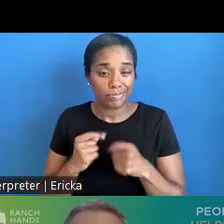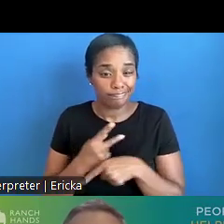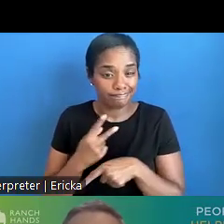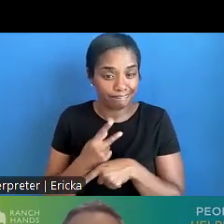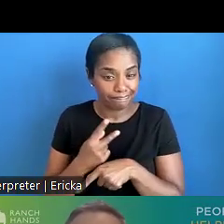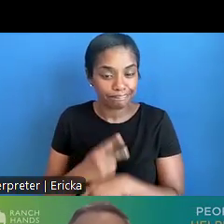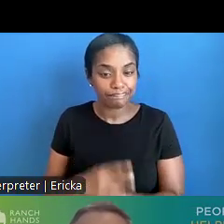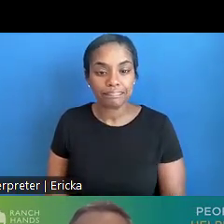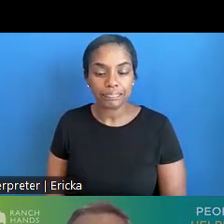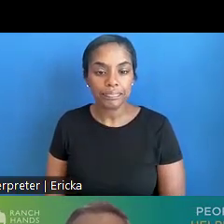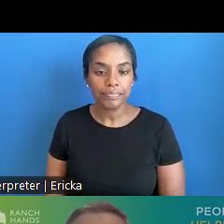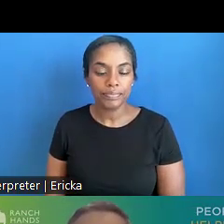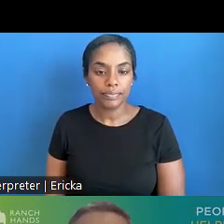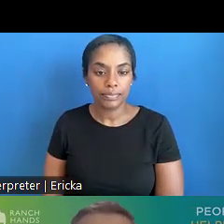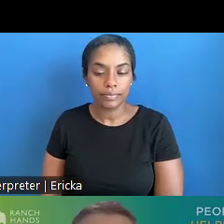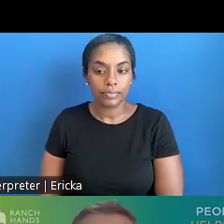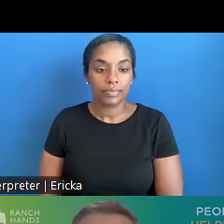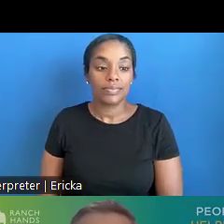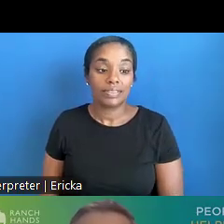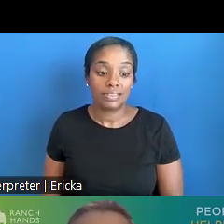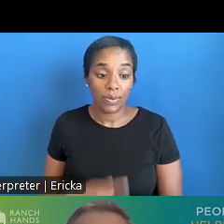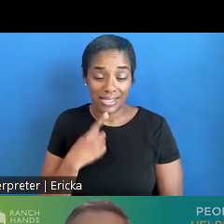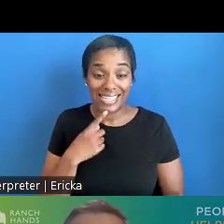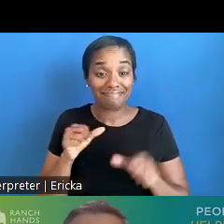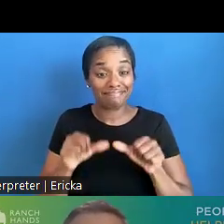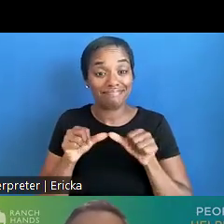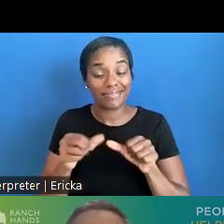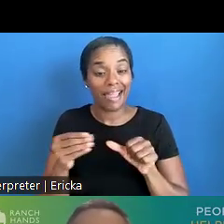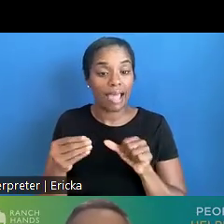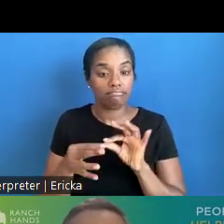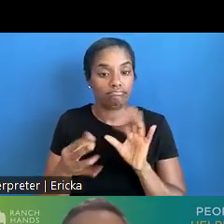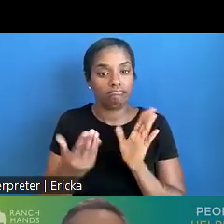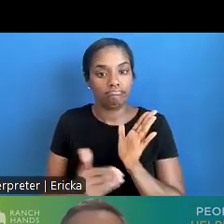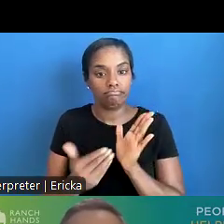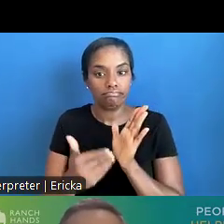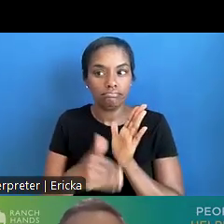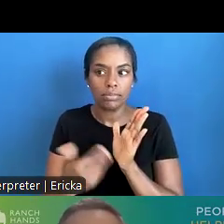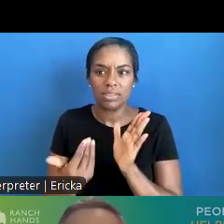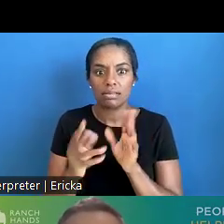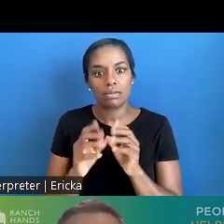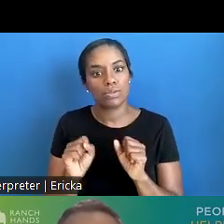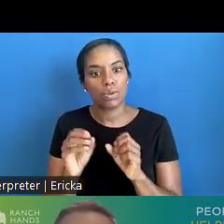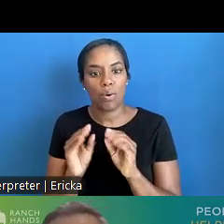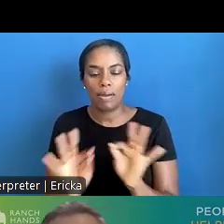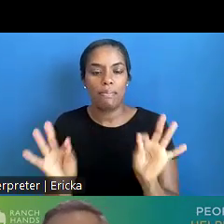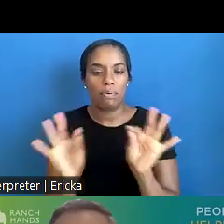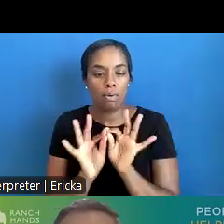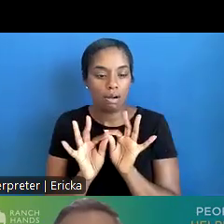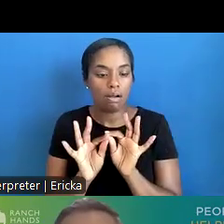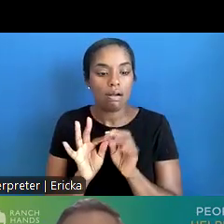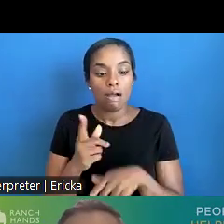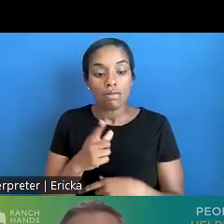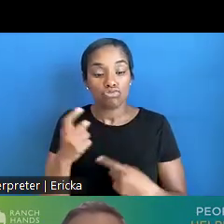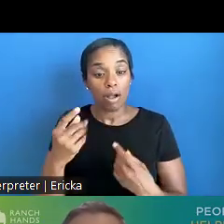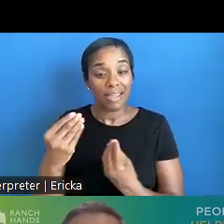And so this is where I say the consistency and the repetition becomes so, so, so important. Trauma-informed accountability,